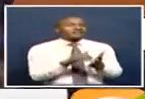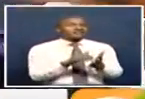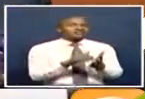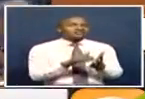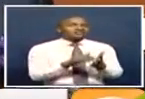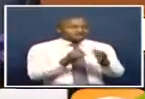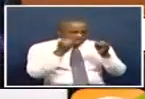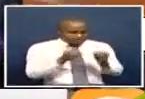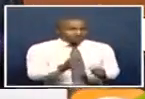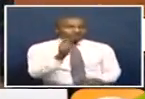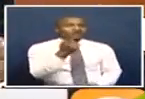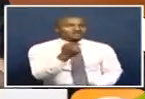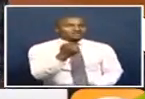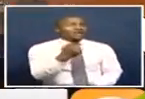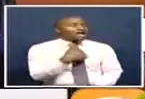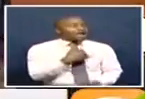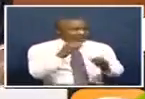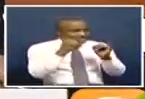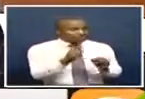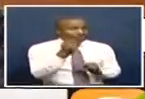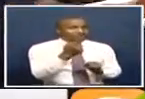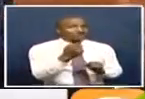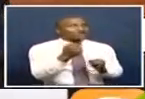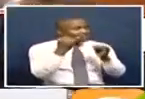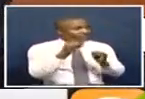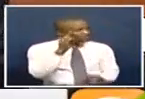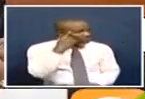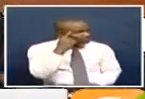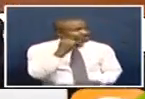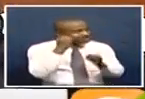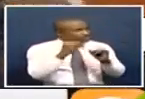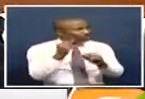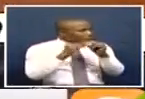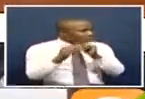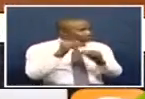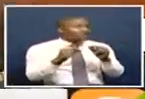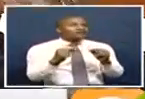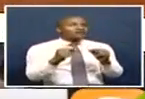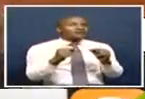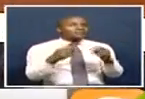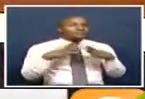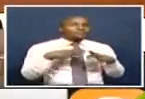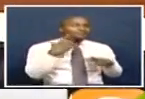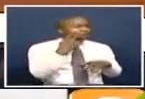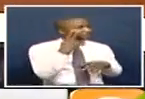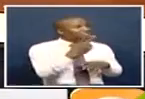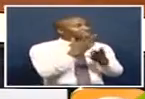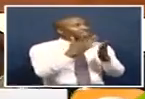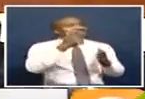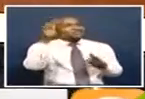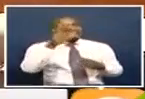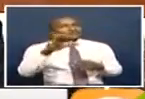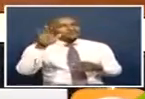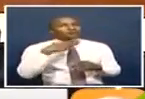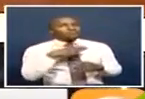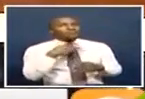new Kenya. To have a new Kenya, new thinking, new generation, people who have seen things elsewhere, people who